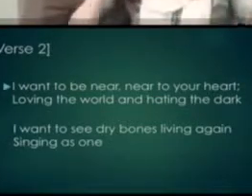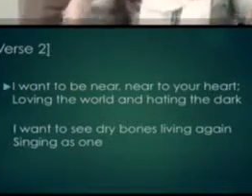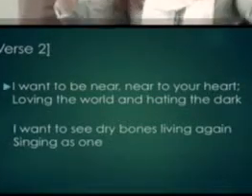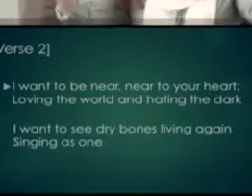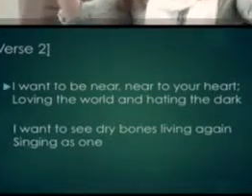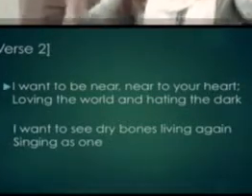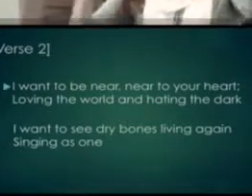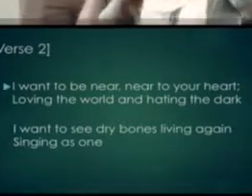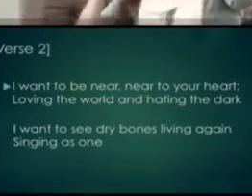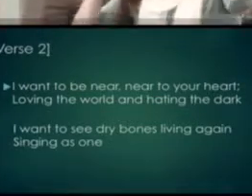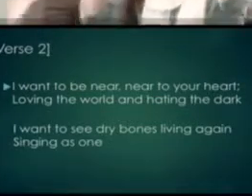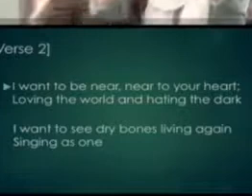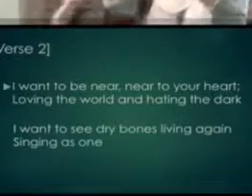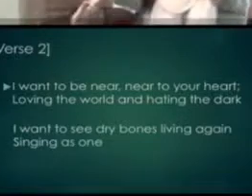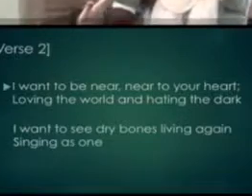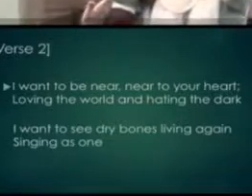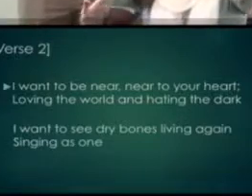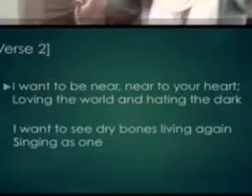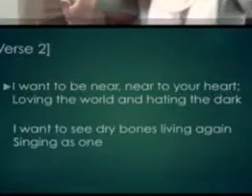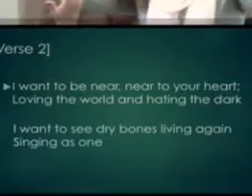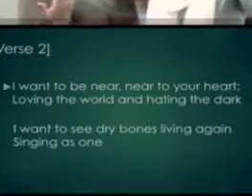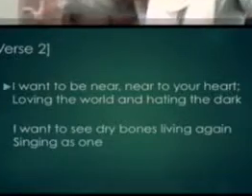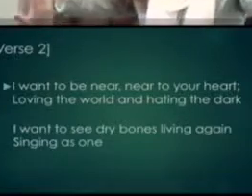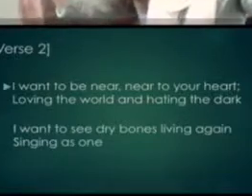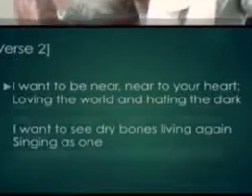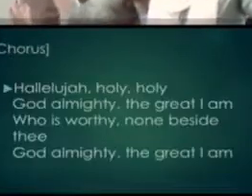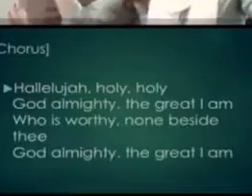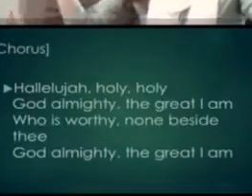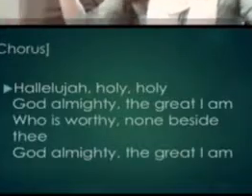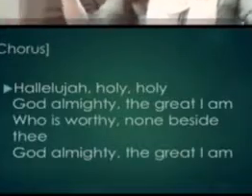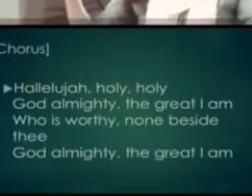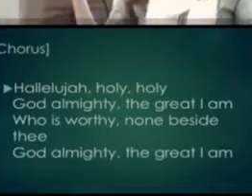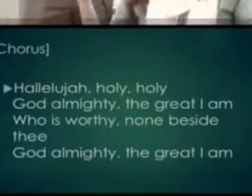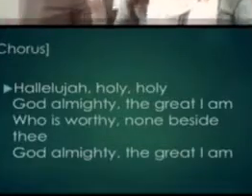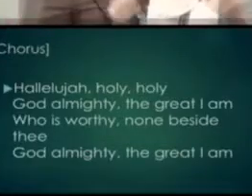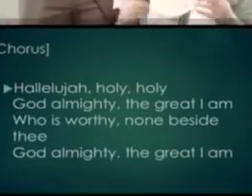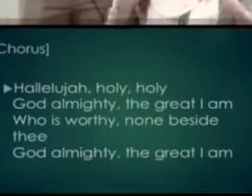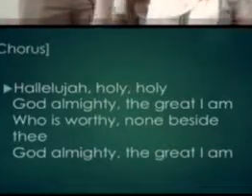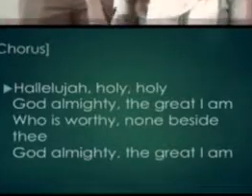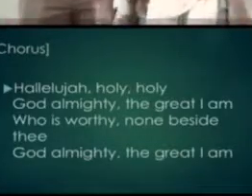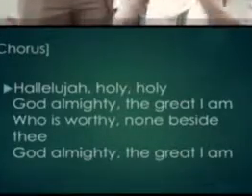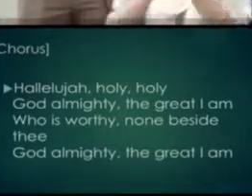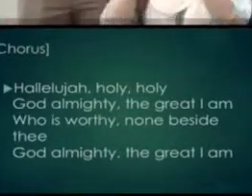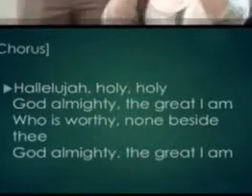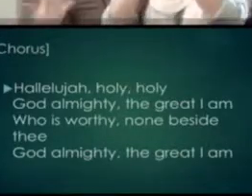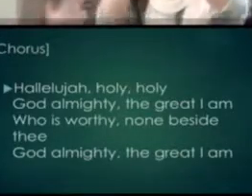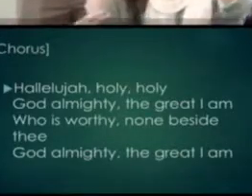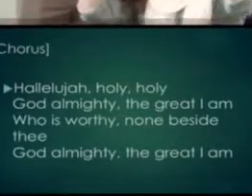Ah!